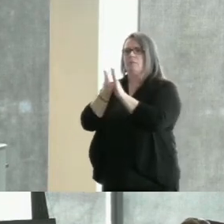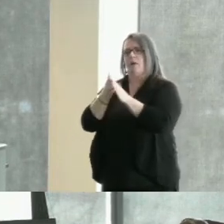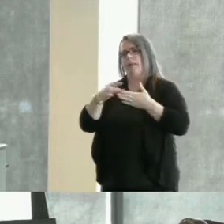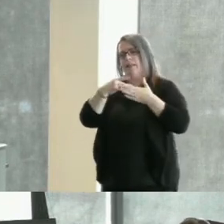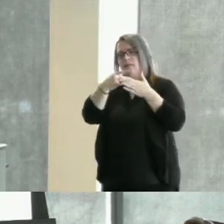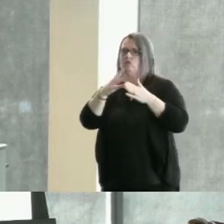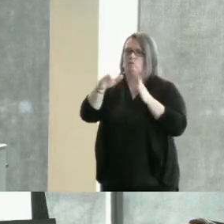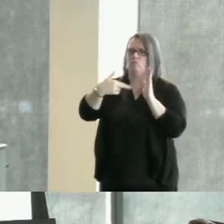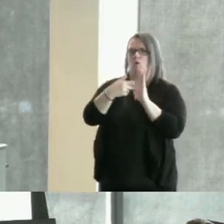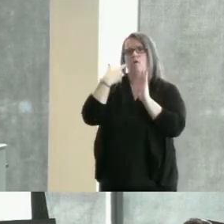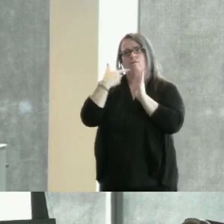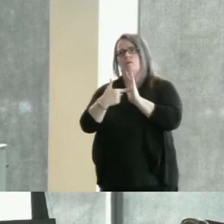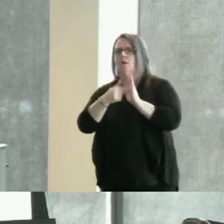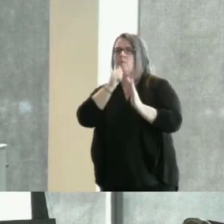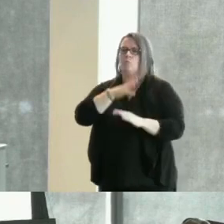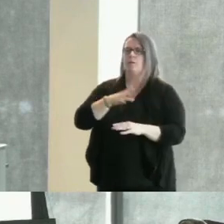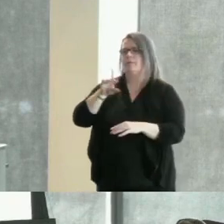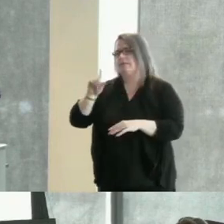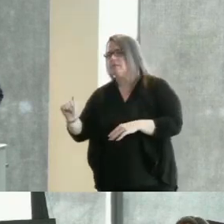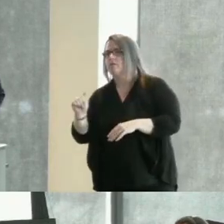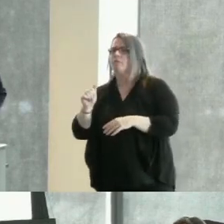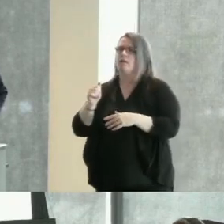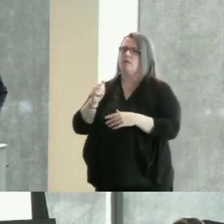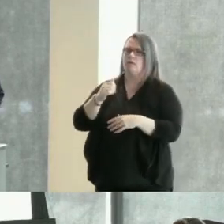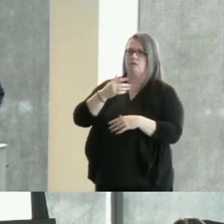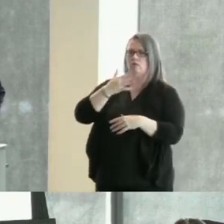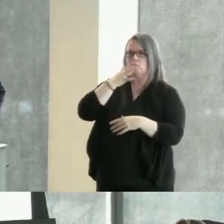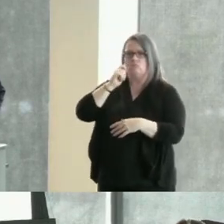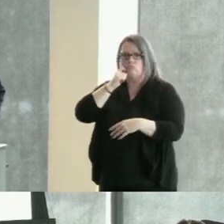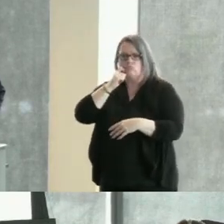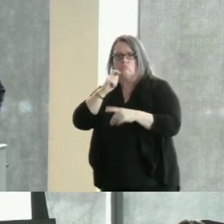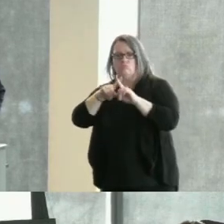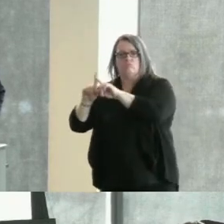women and women with disabilities and racialized women with disabilities.